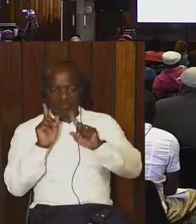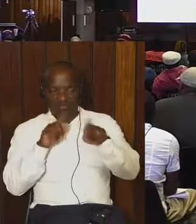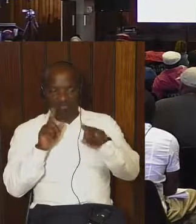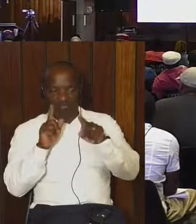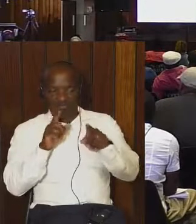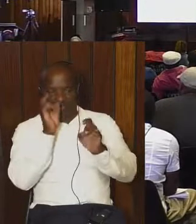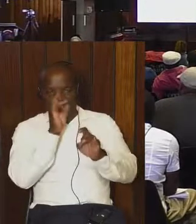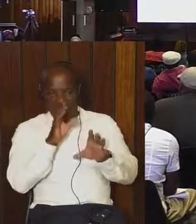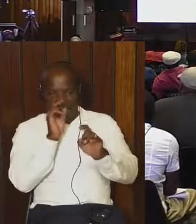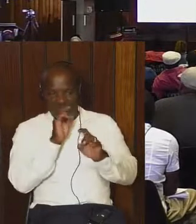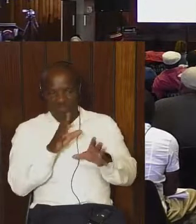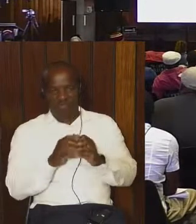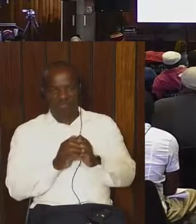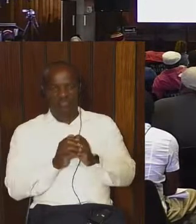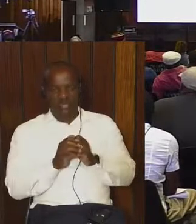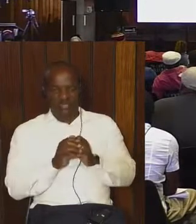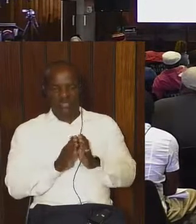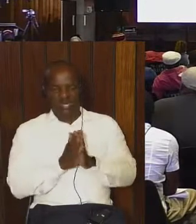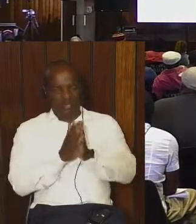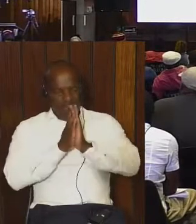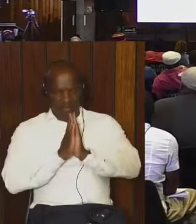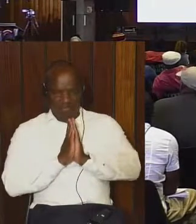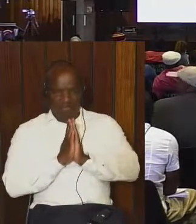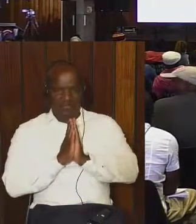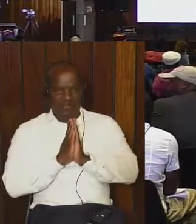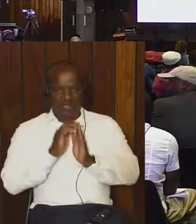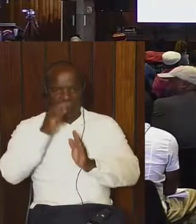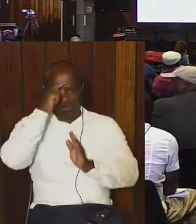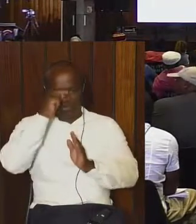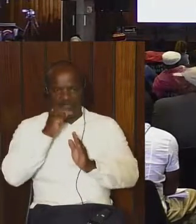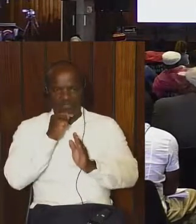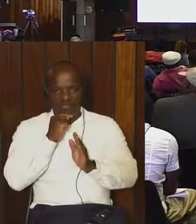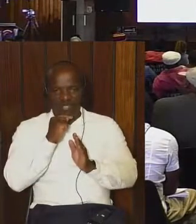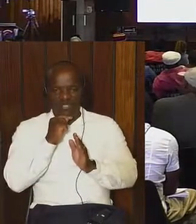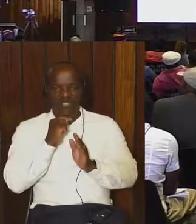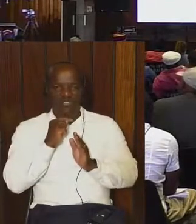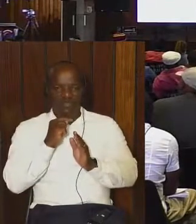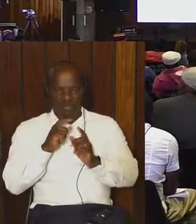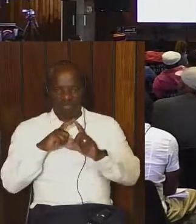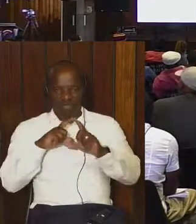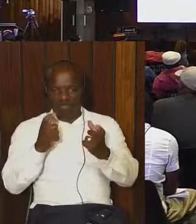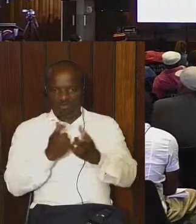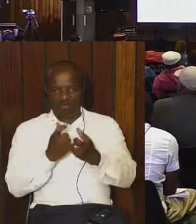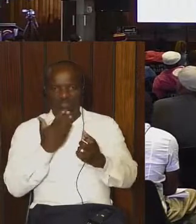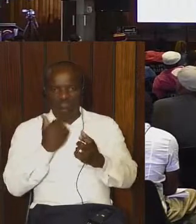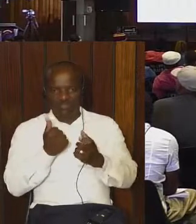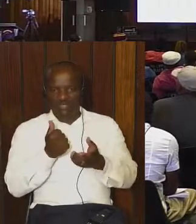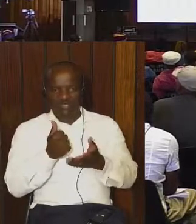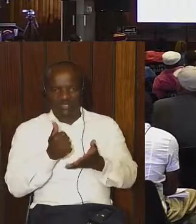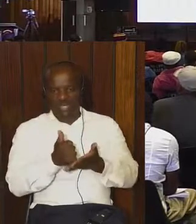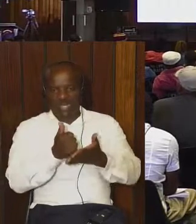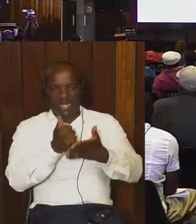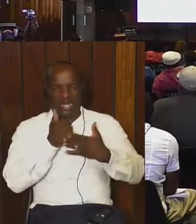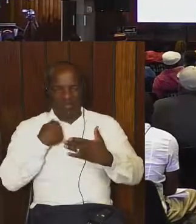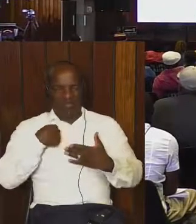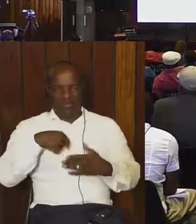I'm appealing to the portfolio committee, please help us. We are disparate. Thanks.